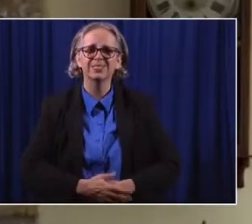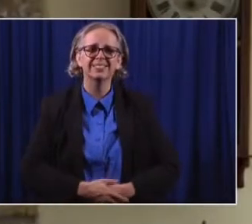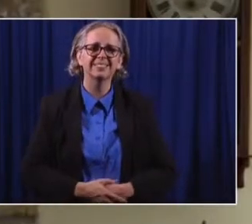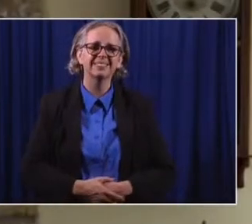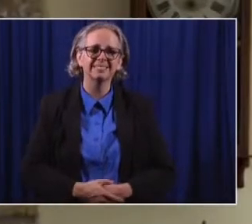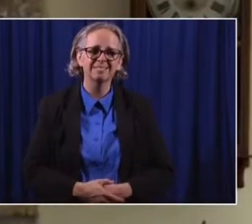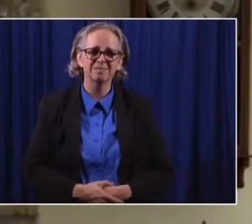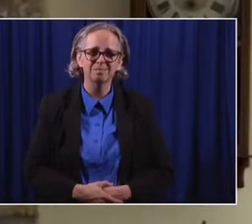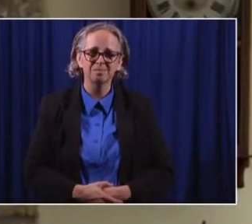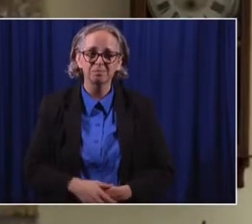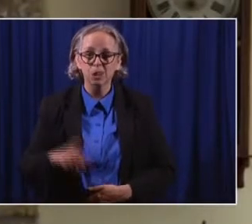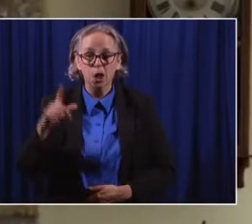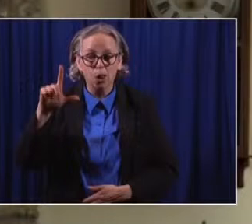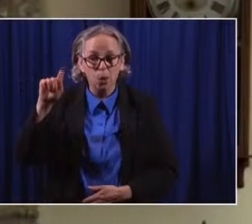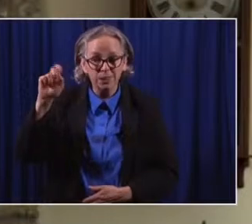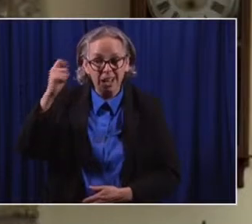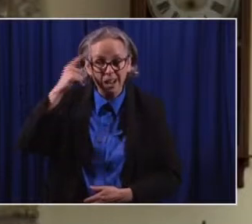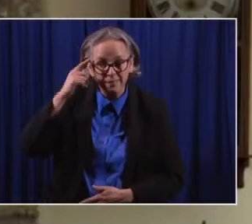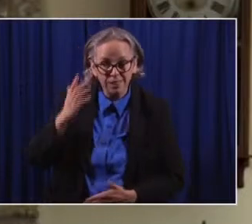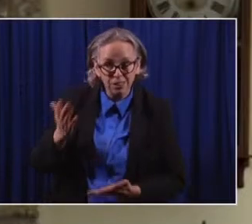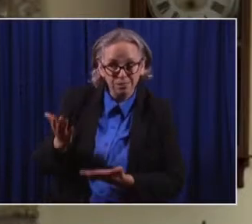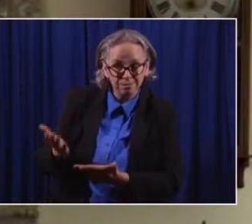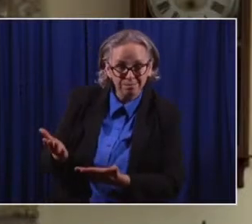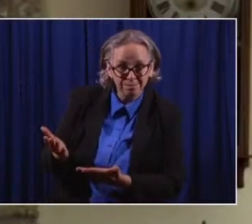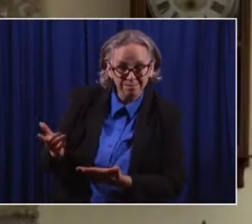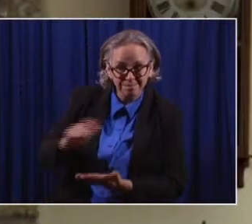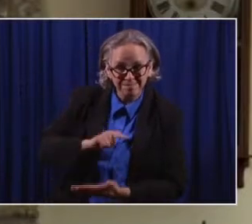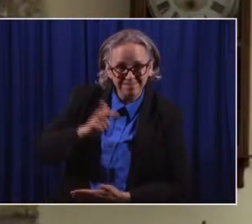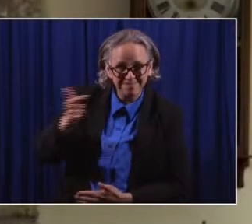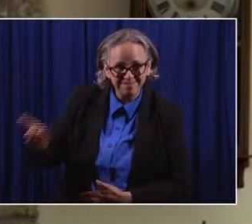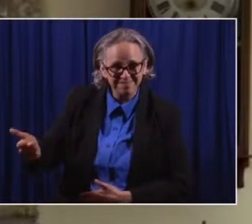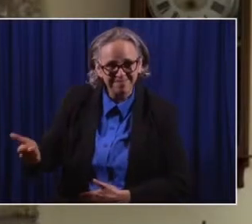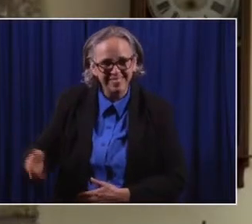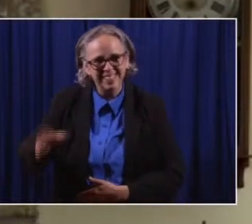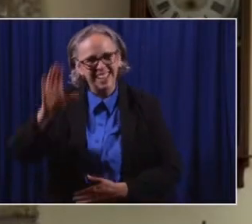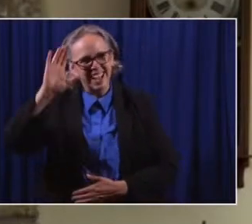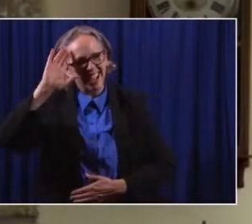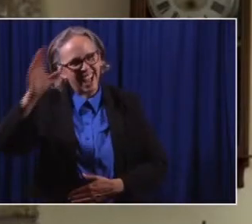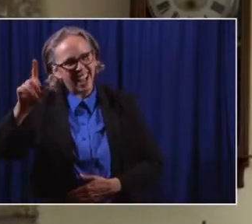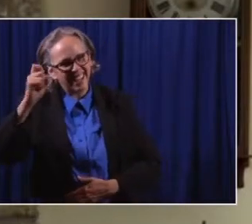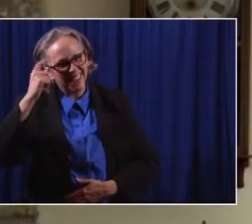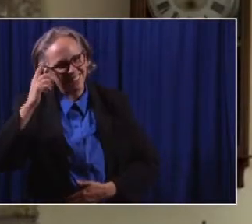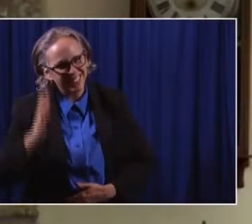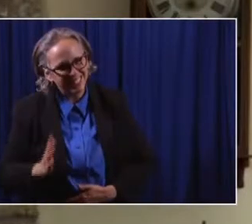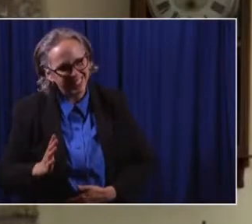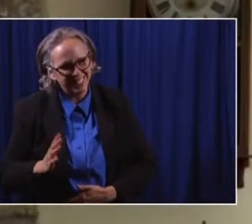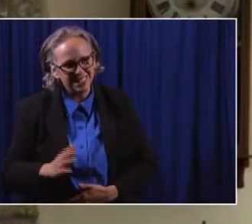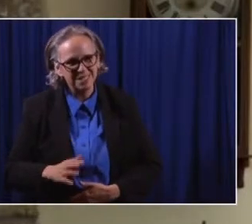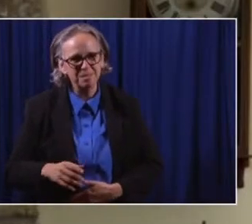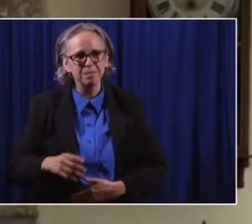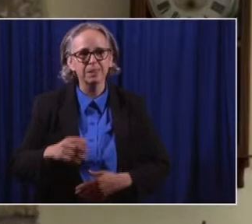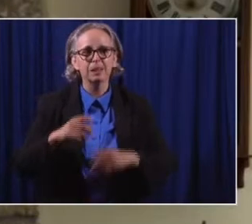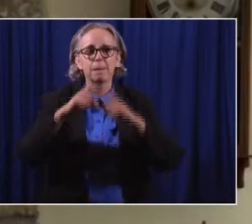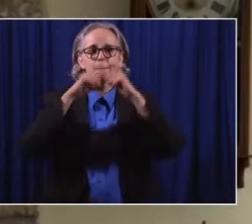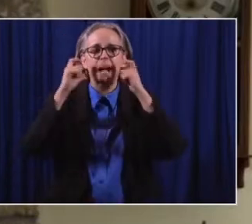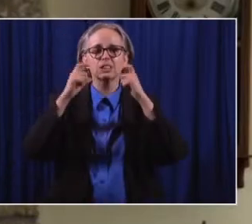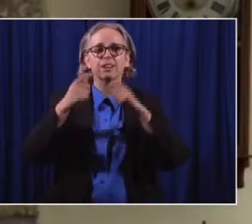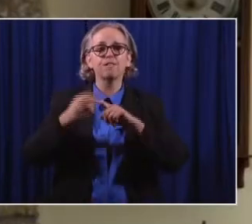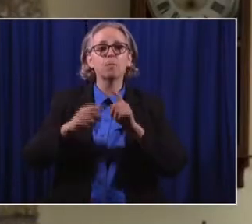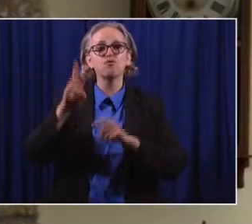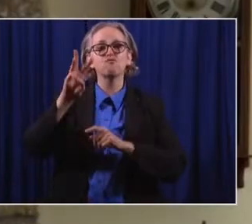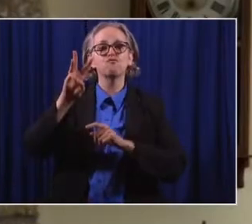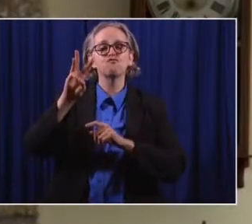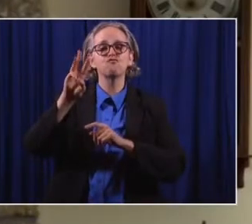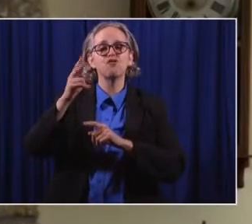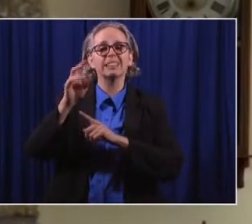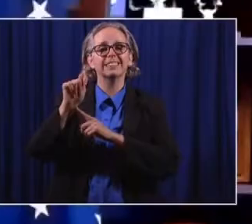on. Lieutenant Governor's on. I am, Governor. I got a mask today from Wright State University. They sent